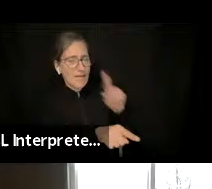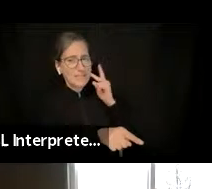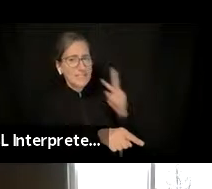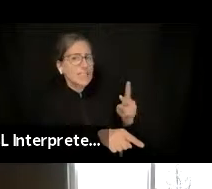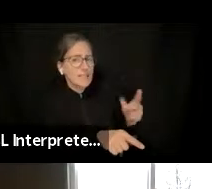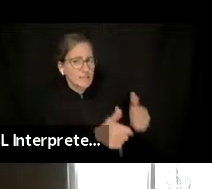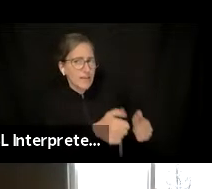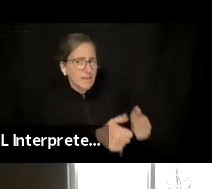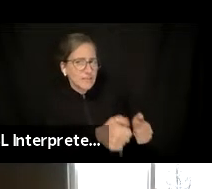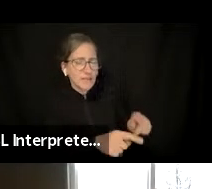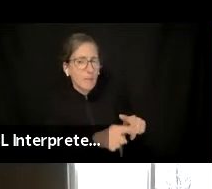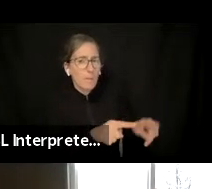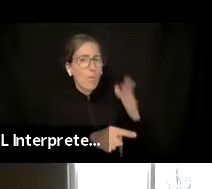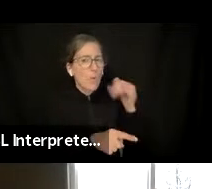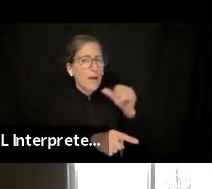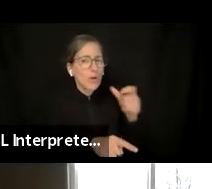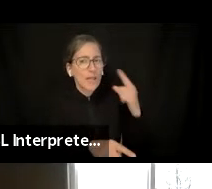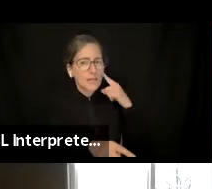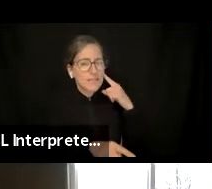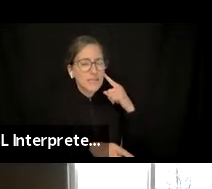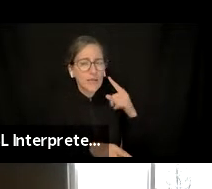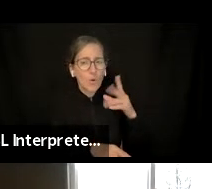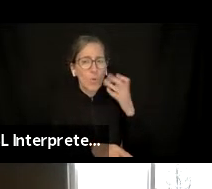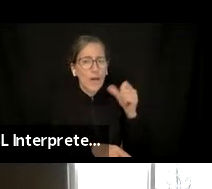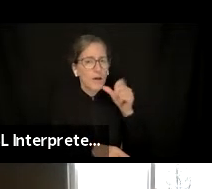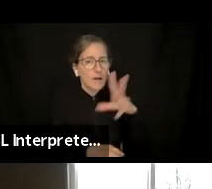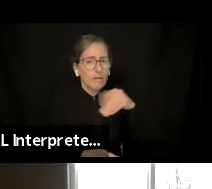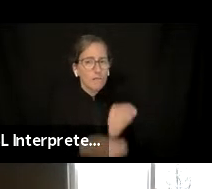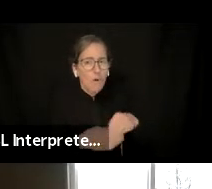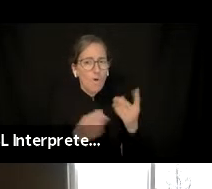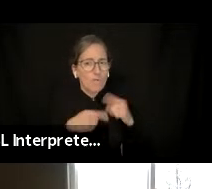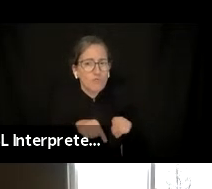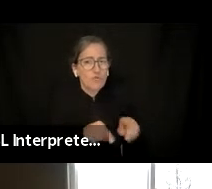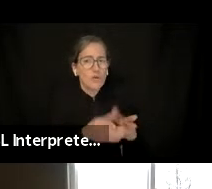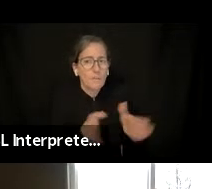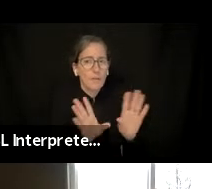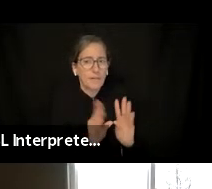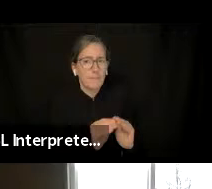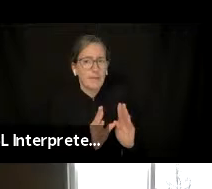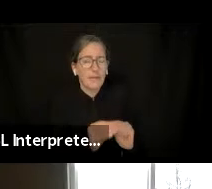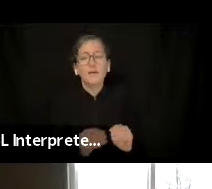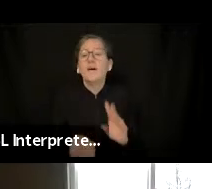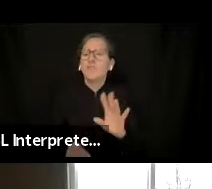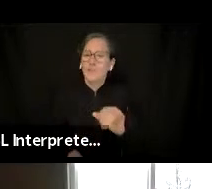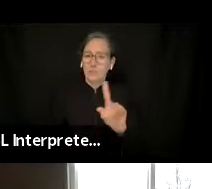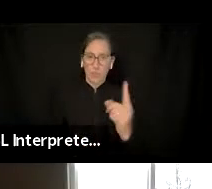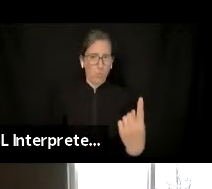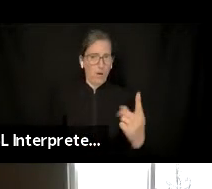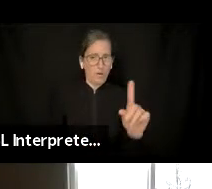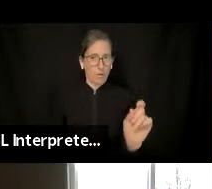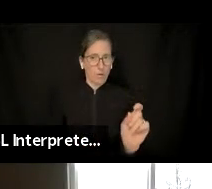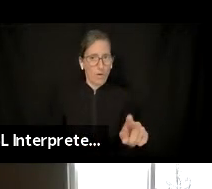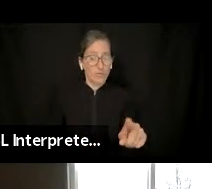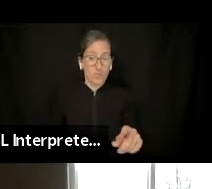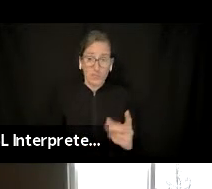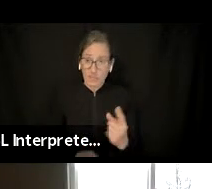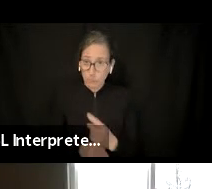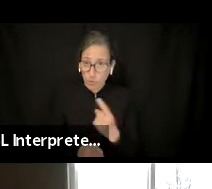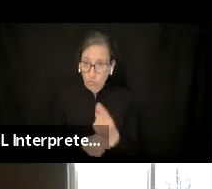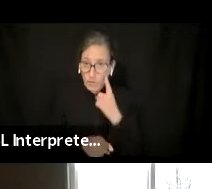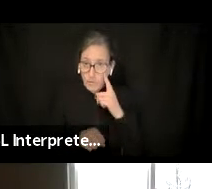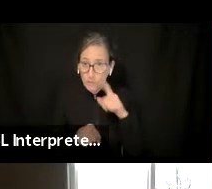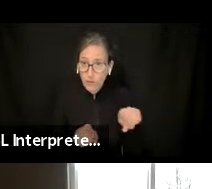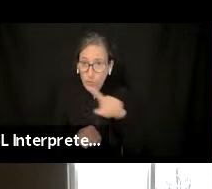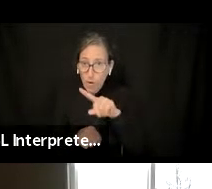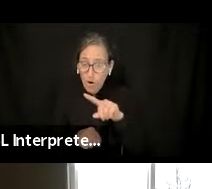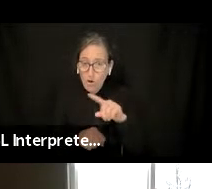in a public meeting? So that's kind of one question for you. Is it appropriate to be talking to each other in a forum that we don't allow the